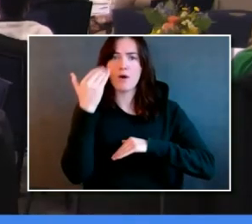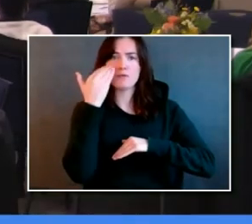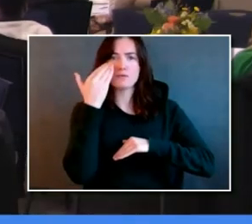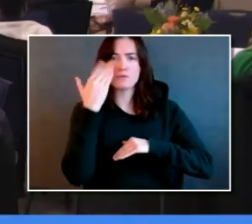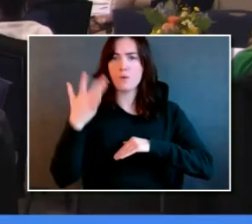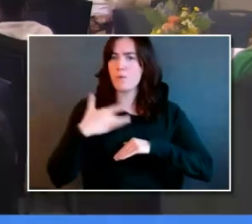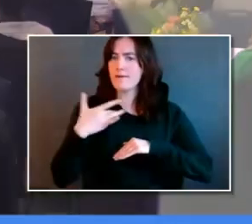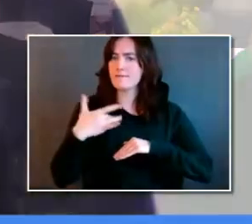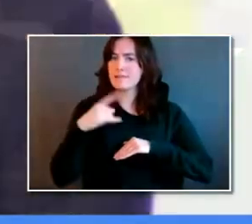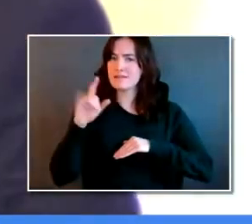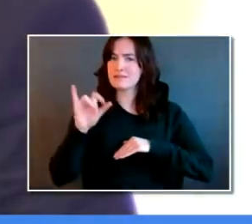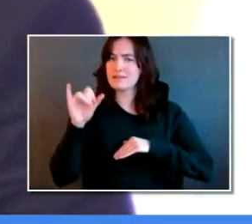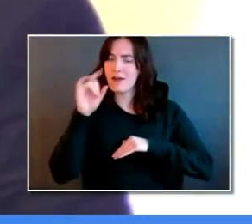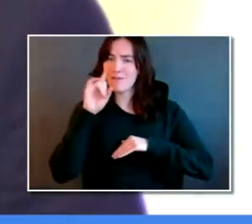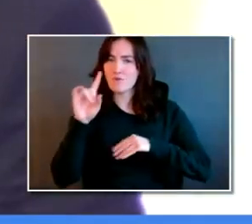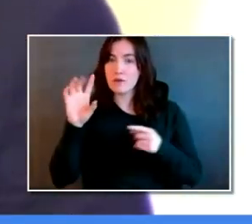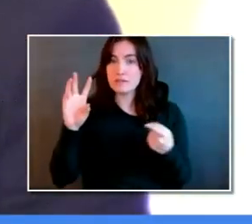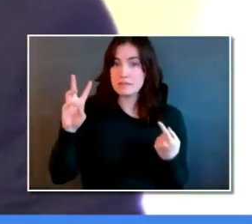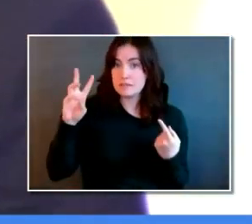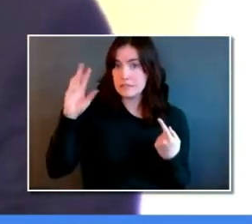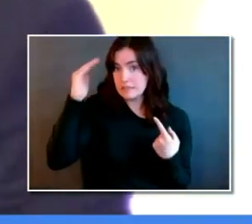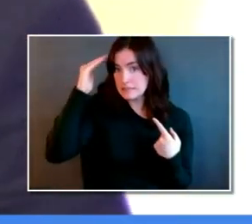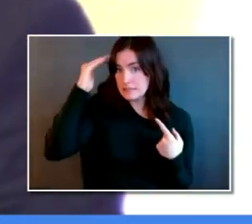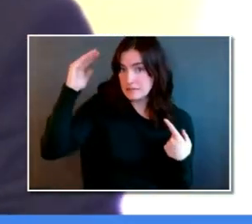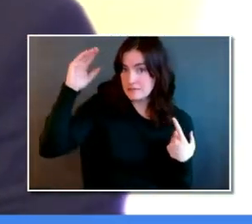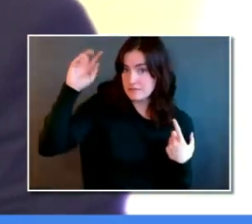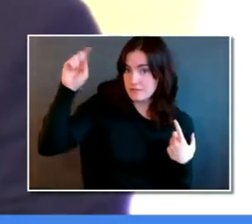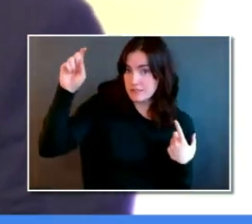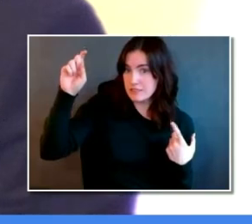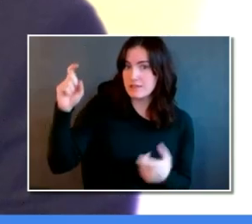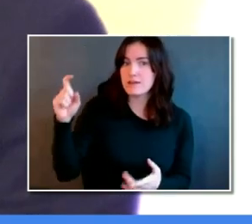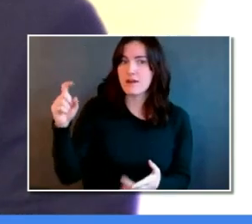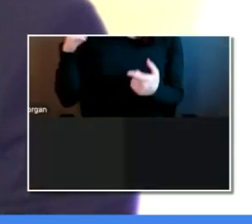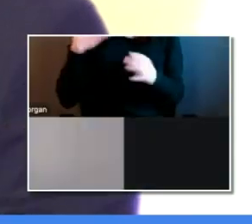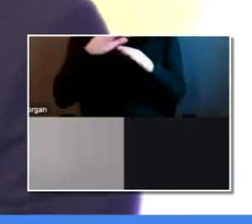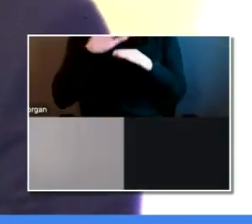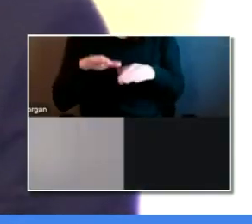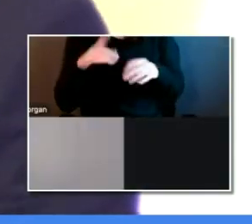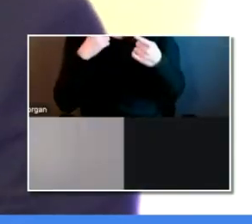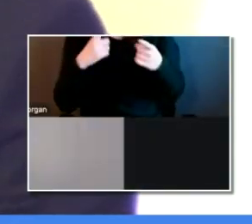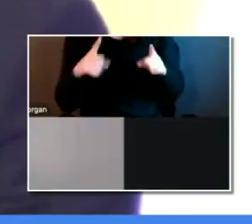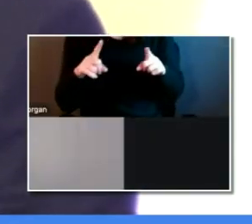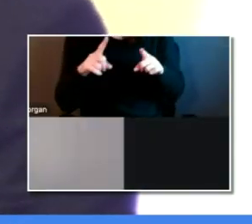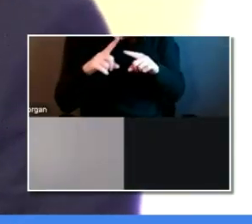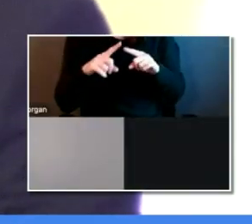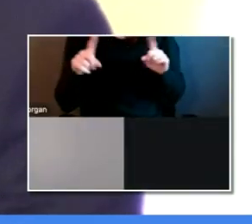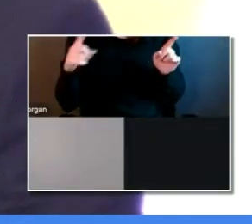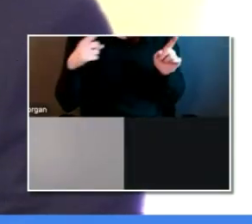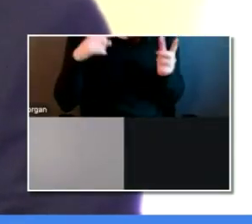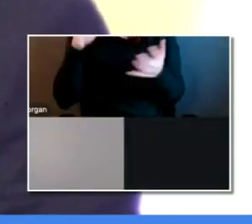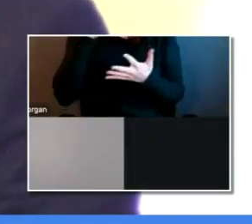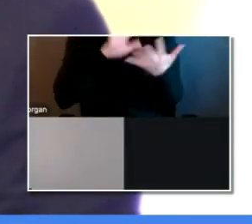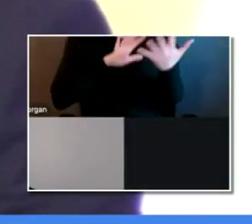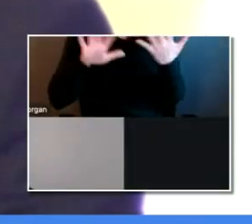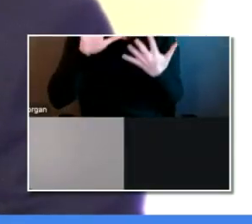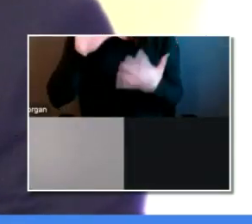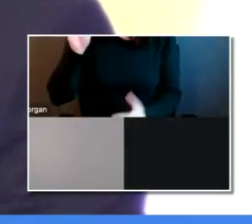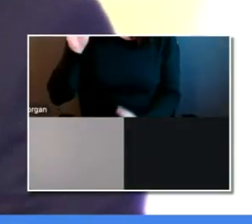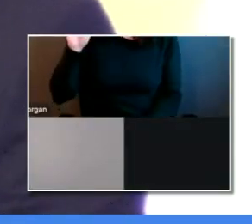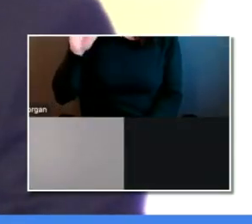never accomplished this. I will say it's a little dizzy up here. The air is thinner, that extra few